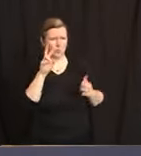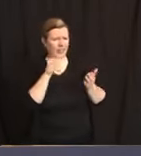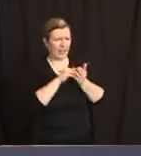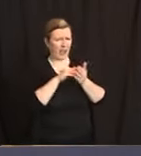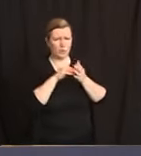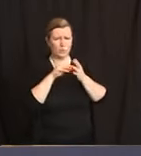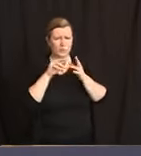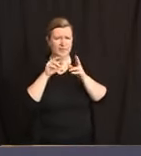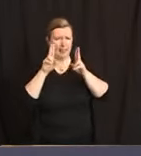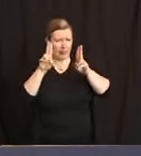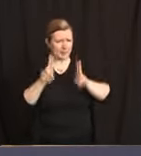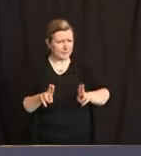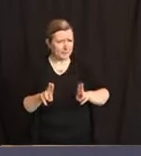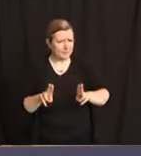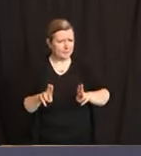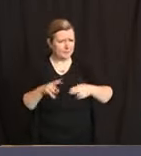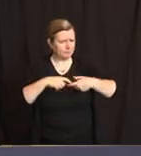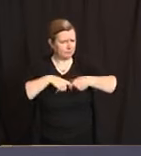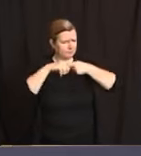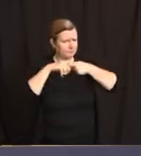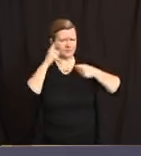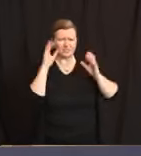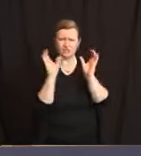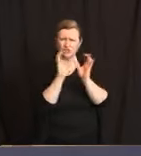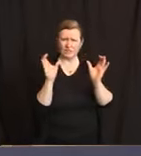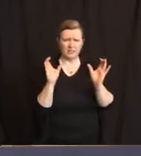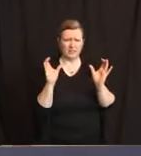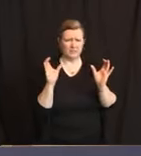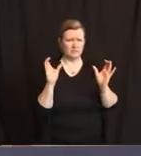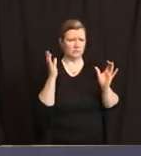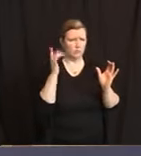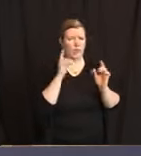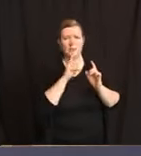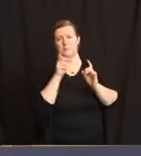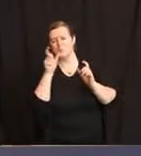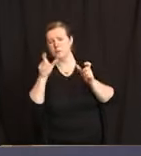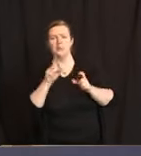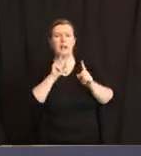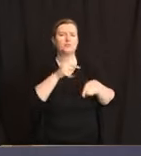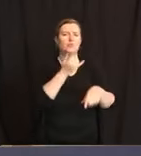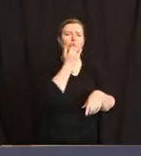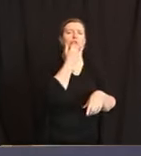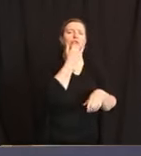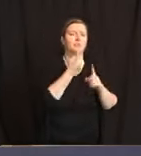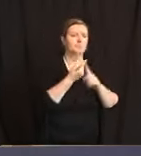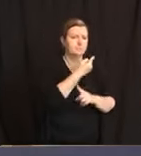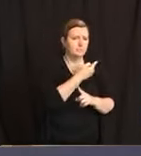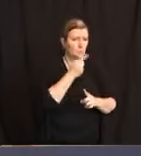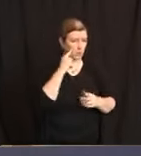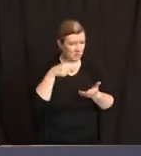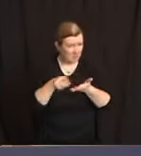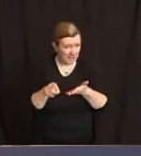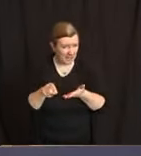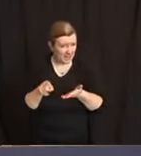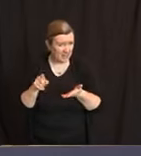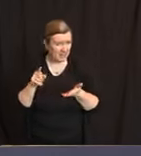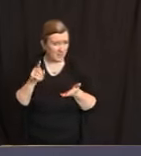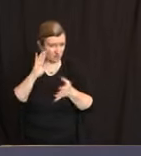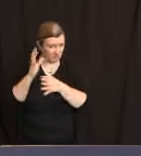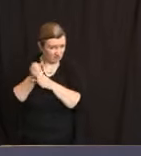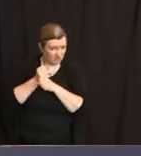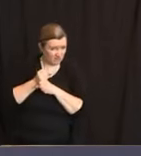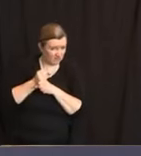lingering because of certification response errors, that you're going to make them payable so people can receive the payments